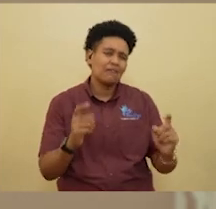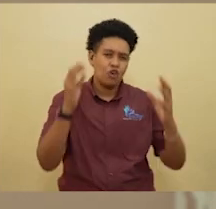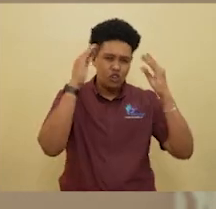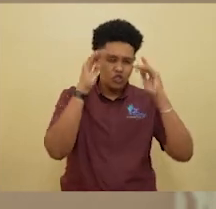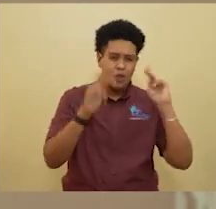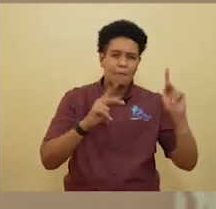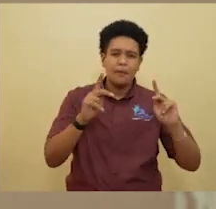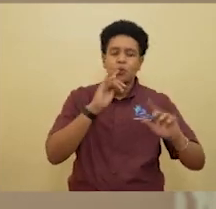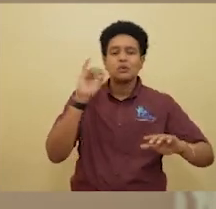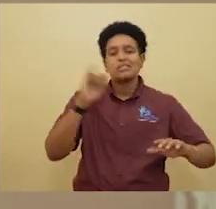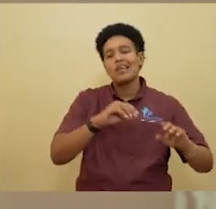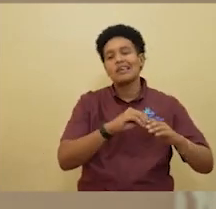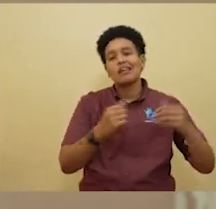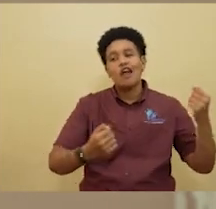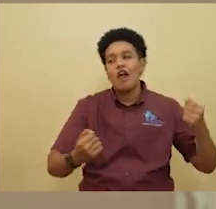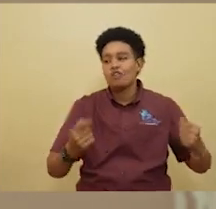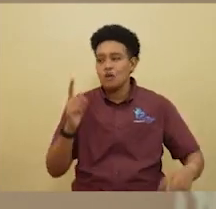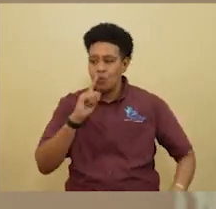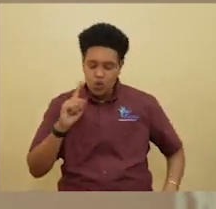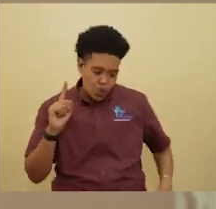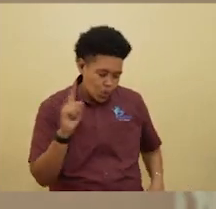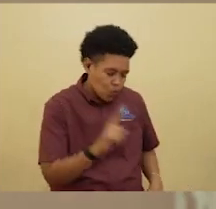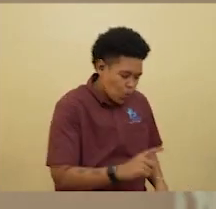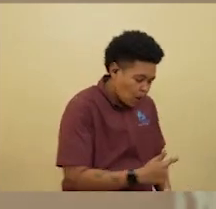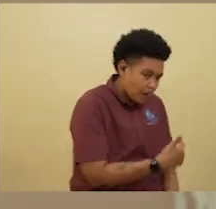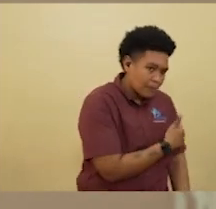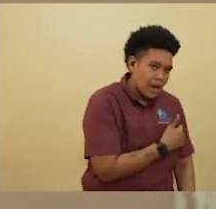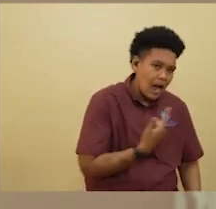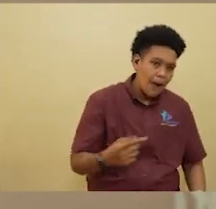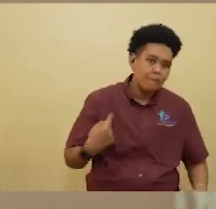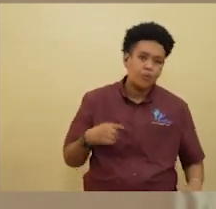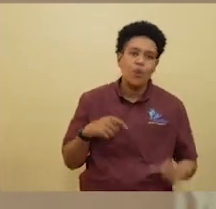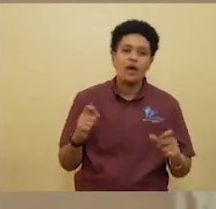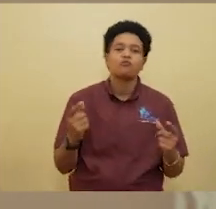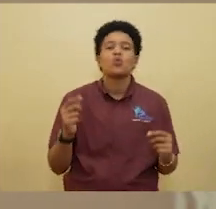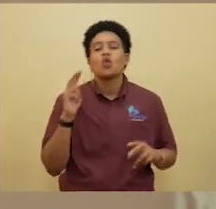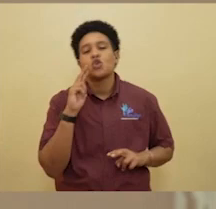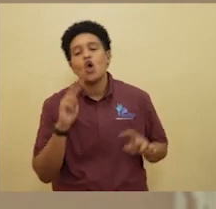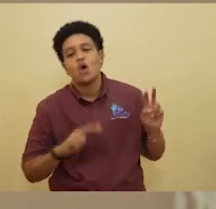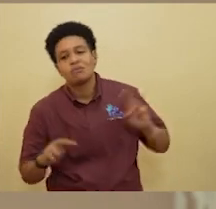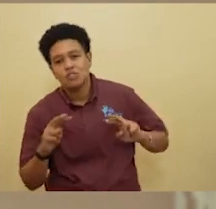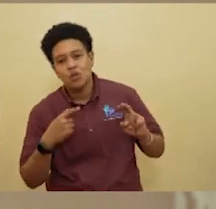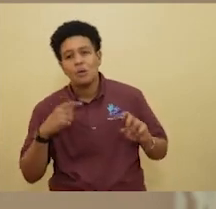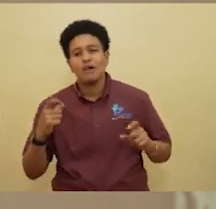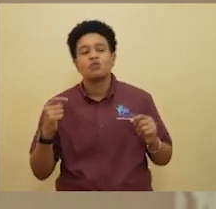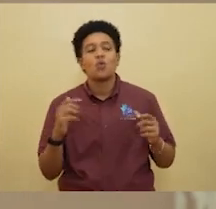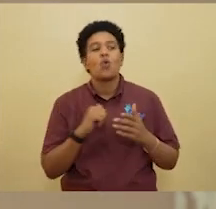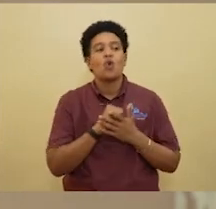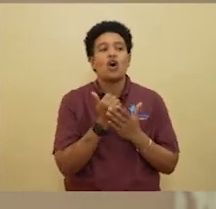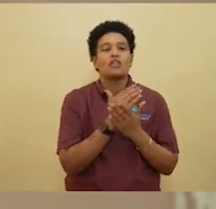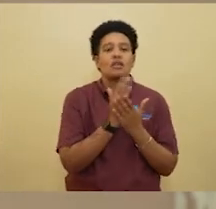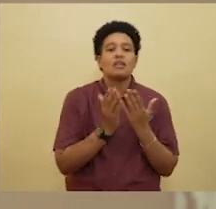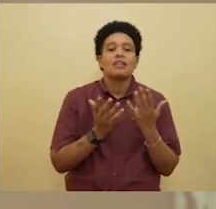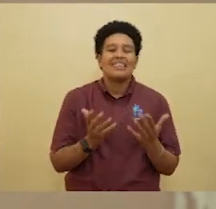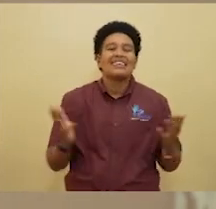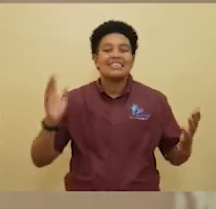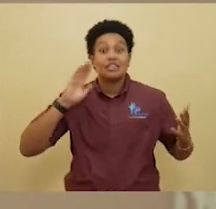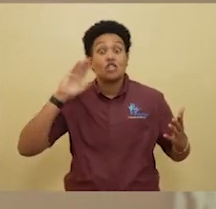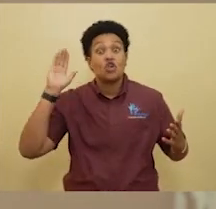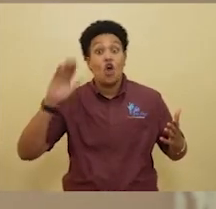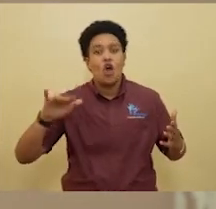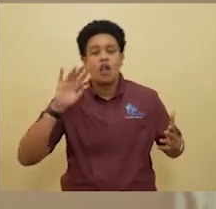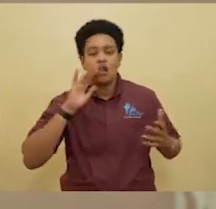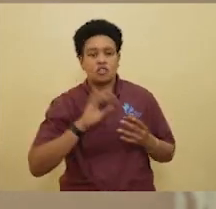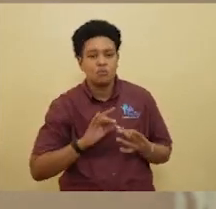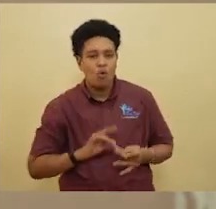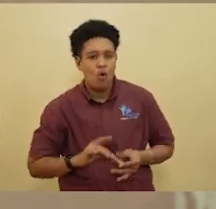will stay in a car and somebody will go out to them. But you see, we have to do the observation, we have to do all of the other things that everybody has